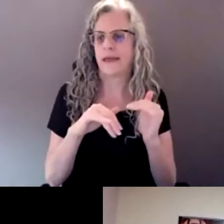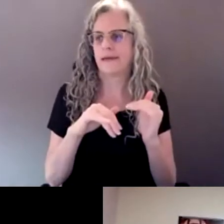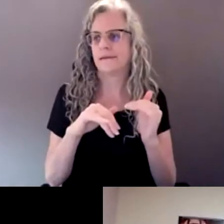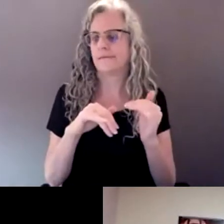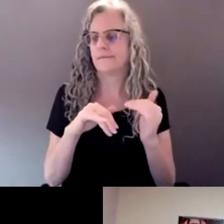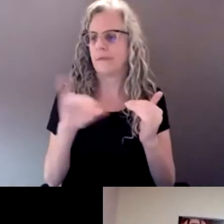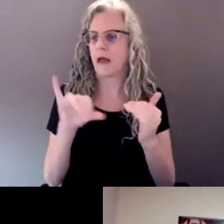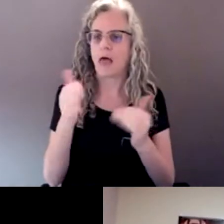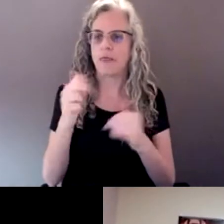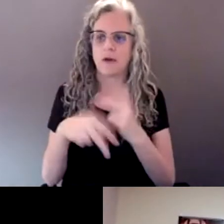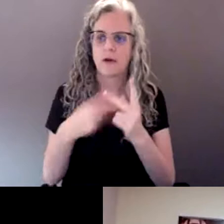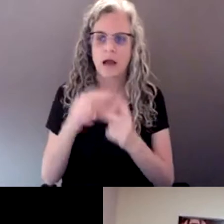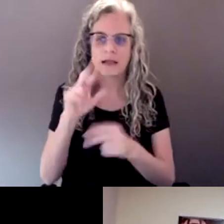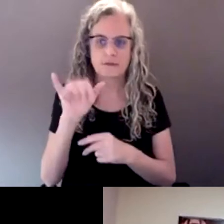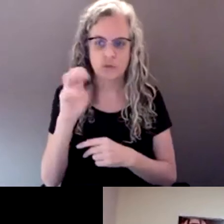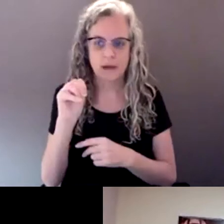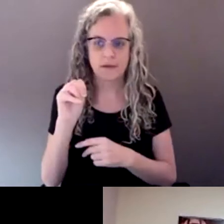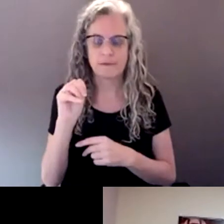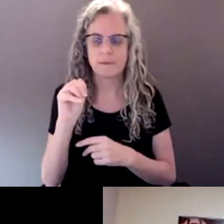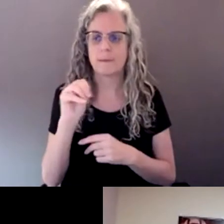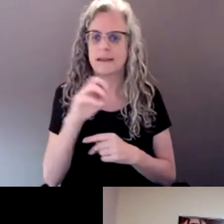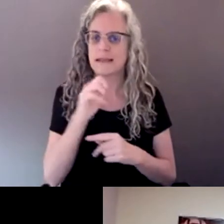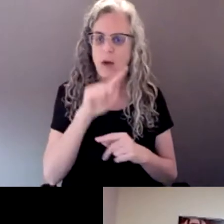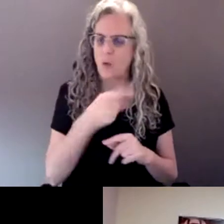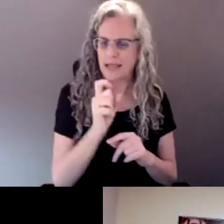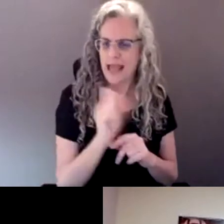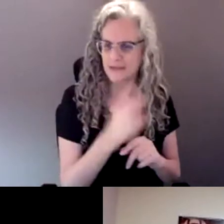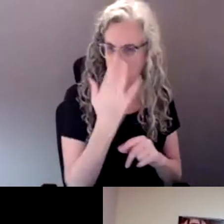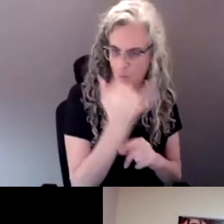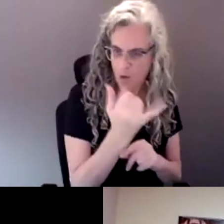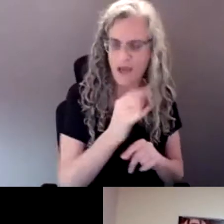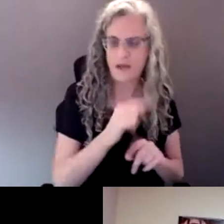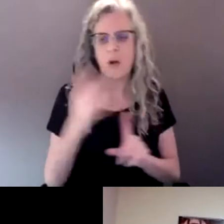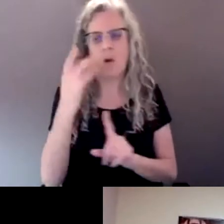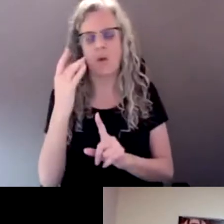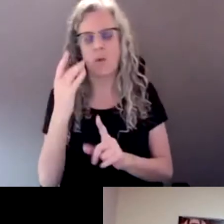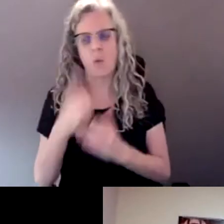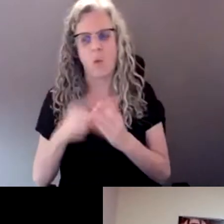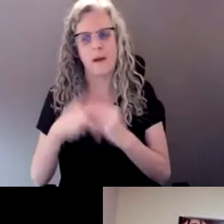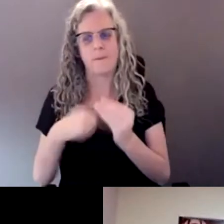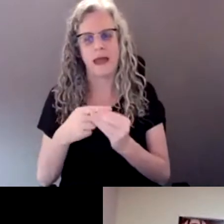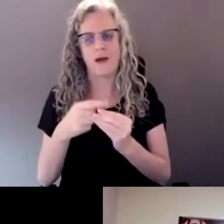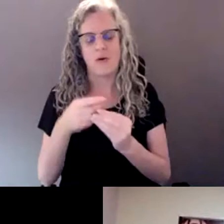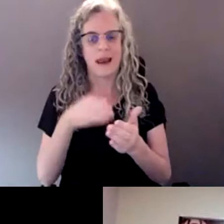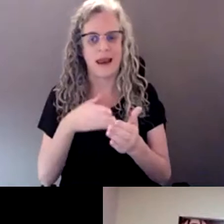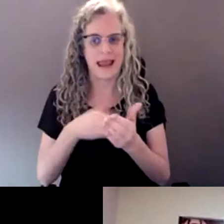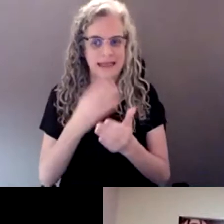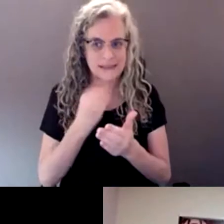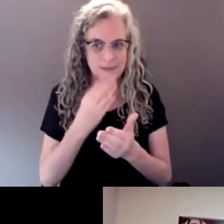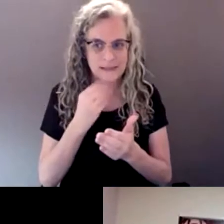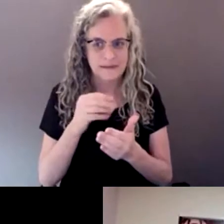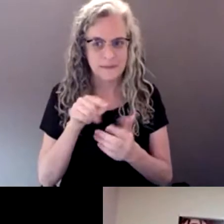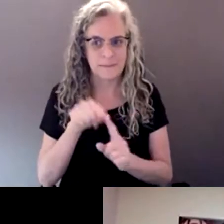from other forms of racism, what is it about anti-Judaism or anti-Semitism, he's asking, that makes